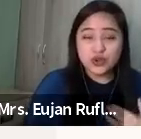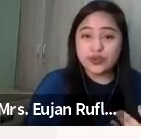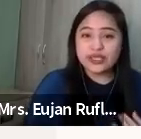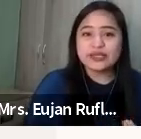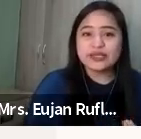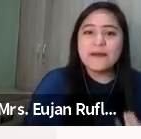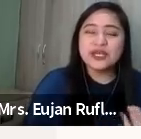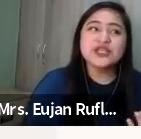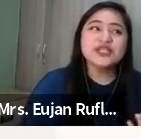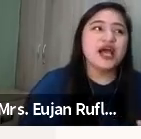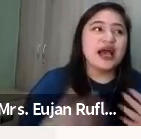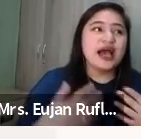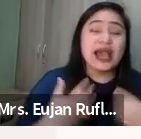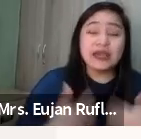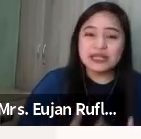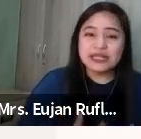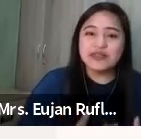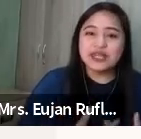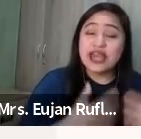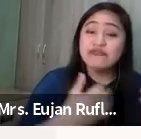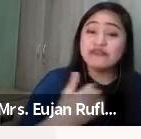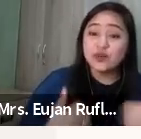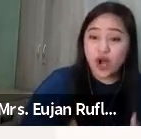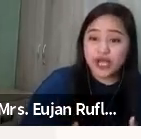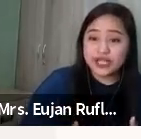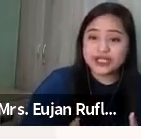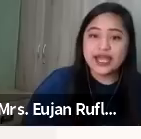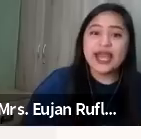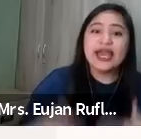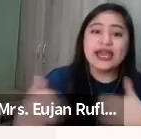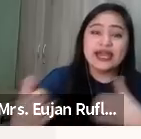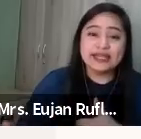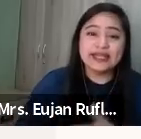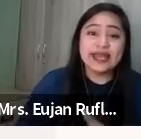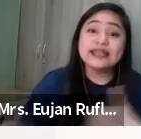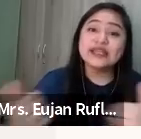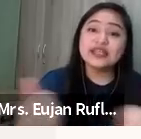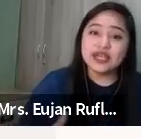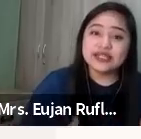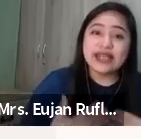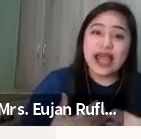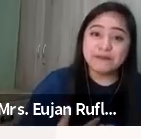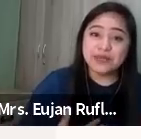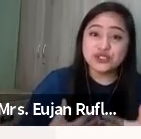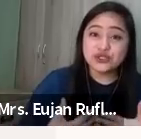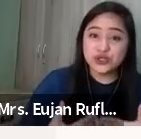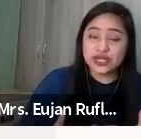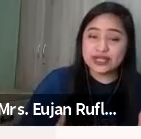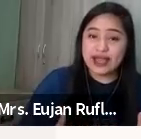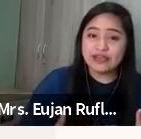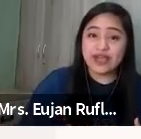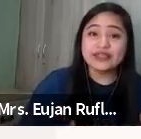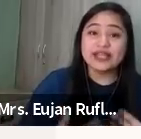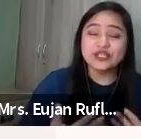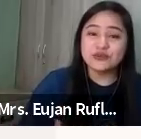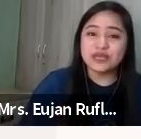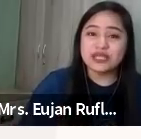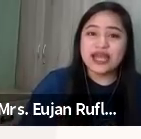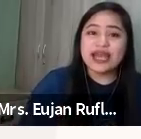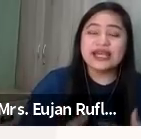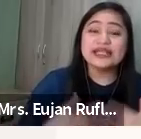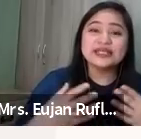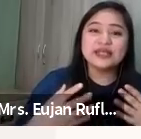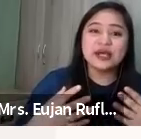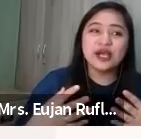you knowing it, because I believe that everyone and anything that happens to your life and that you